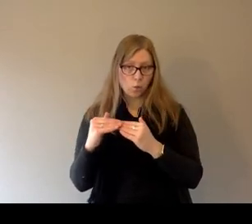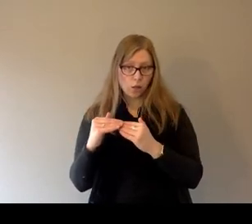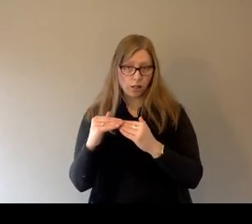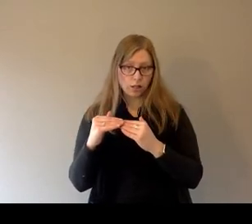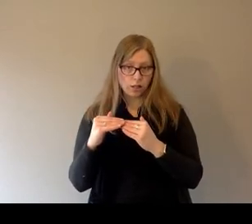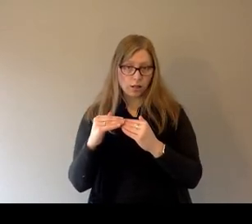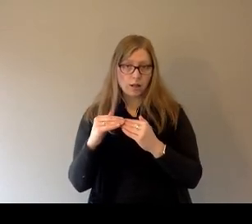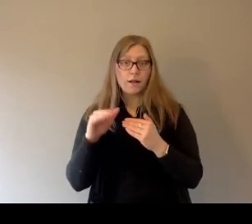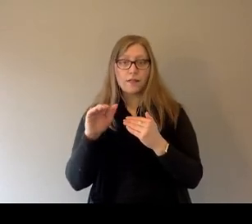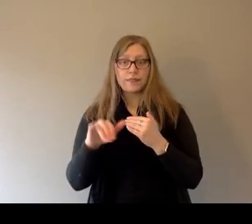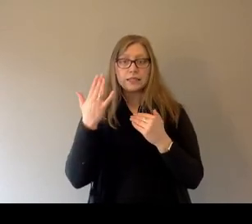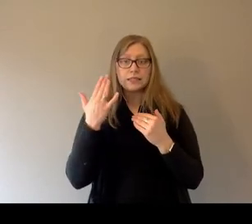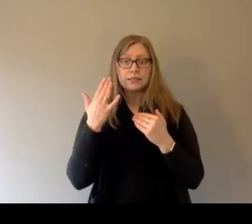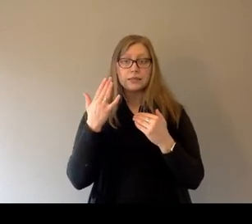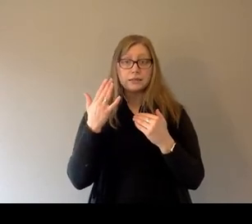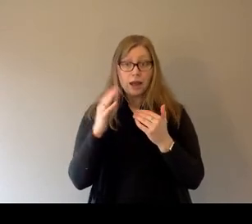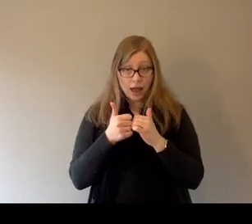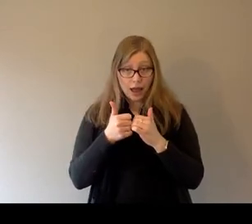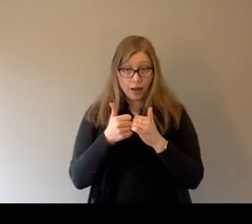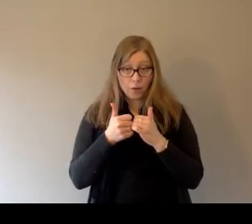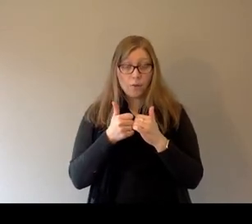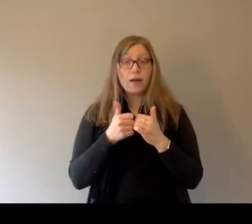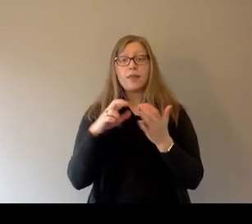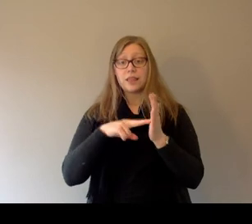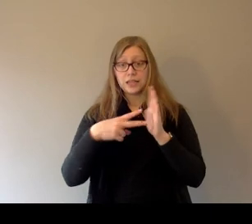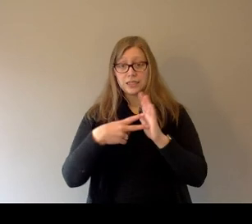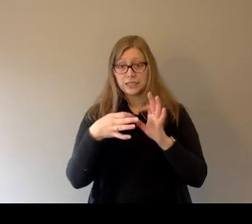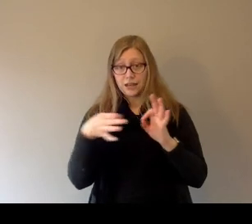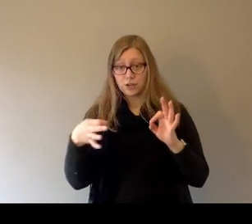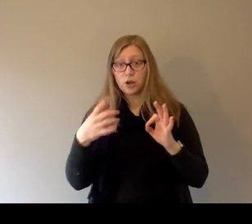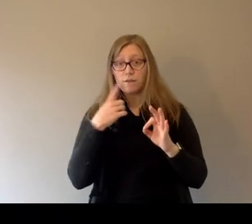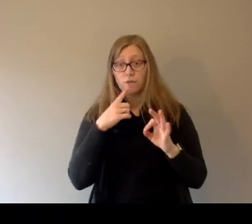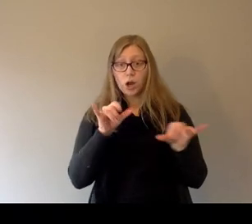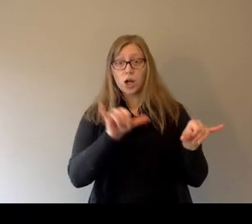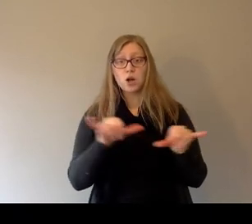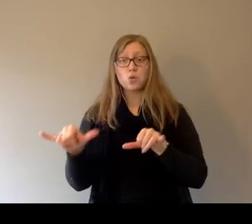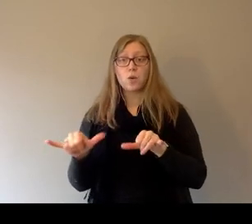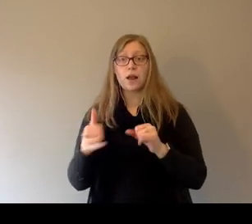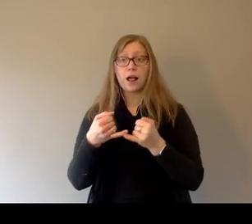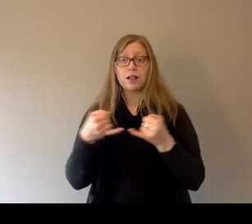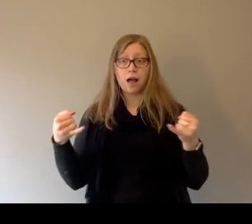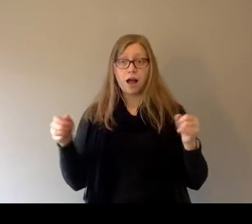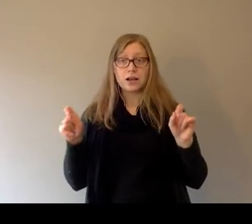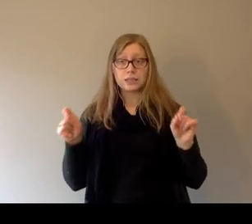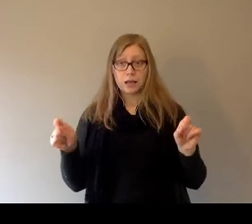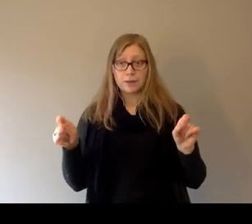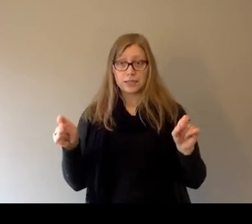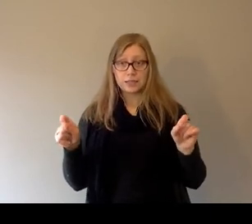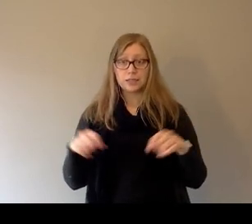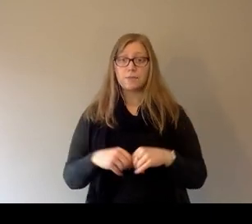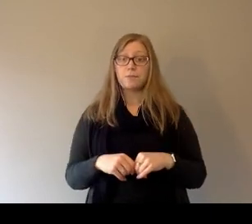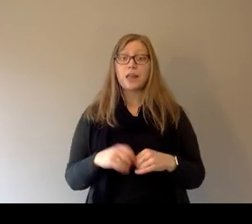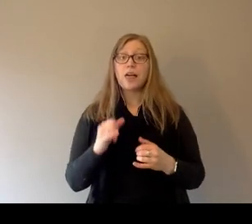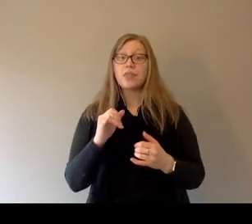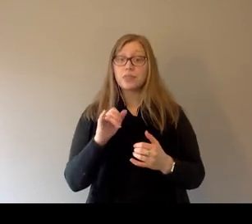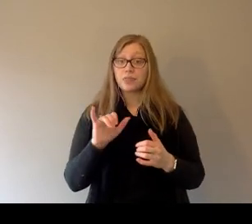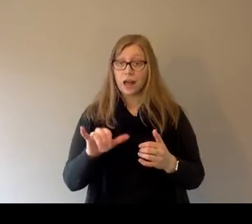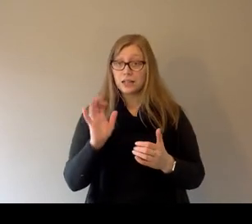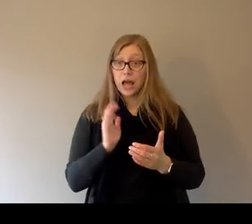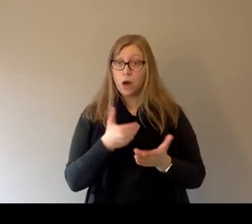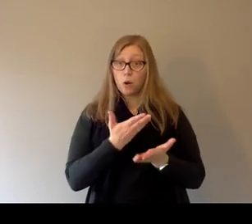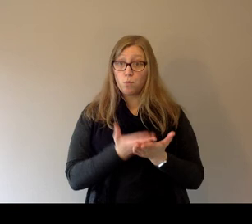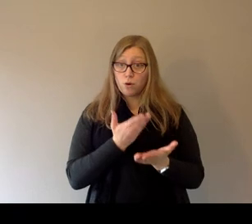by definition of congruent line segments. And that's our proof, our reasons why